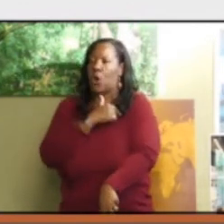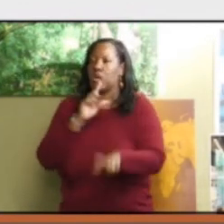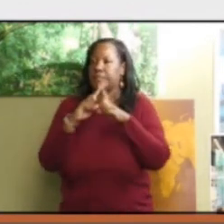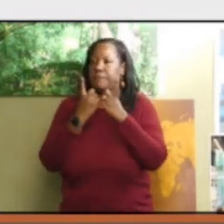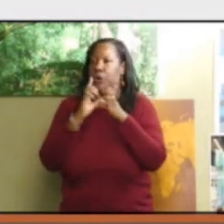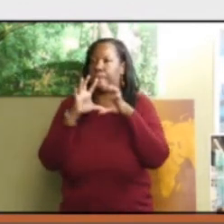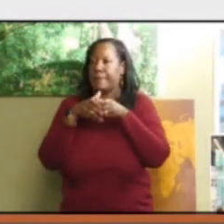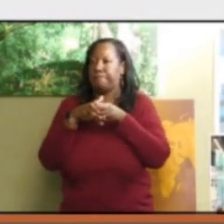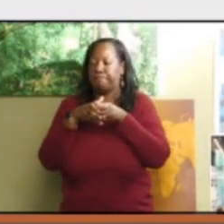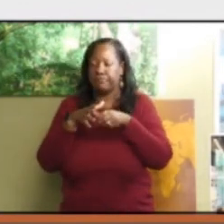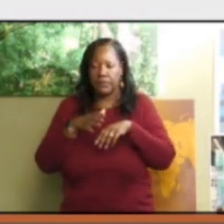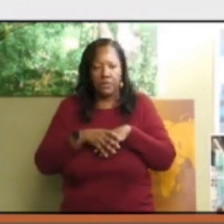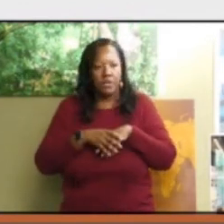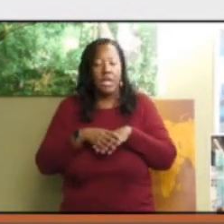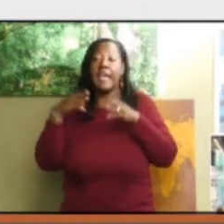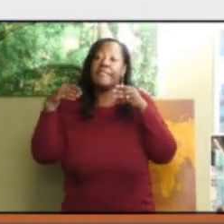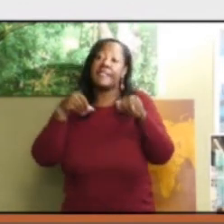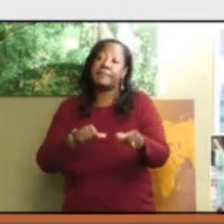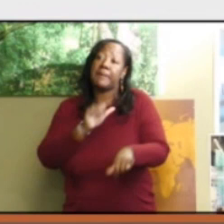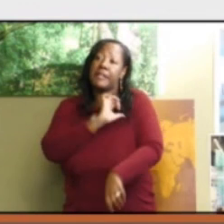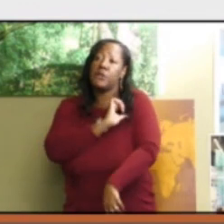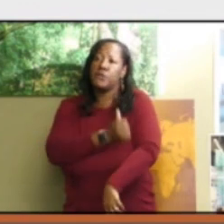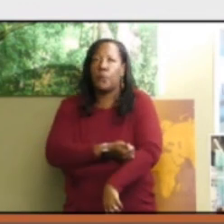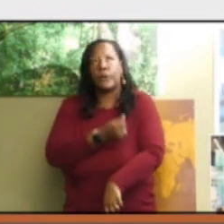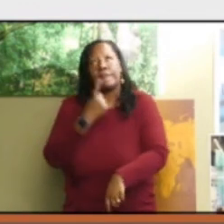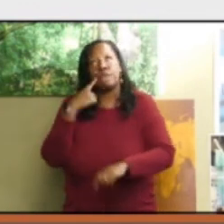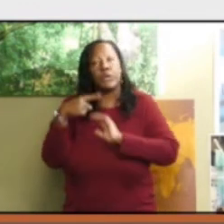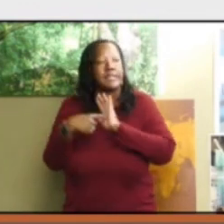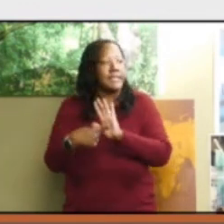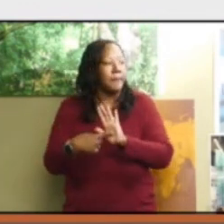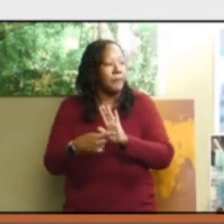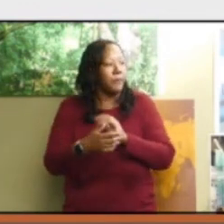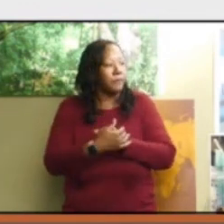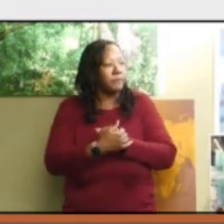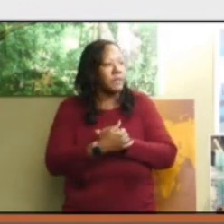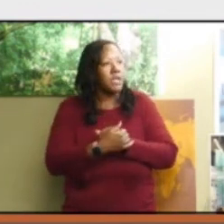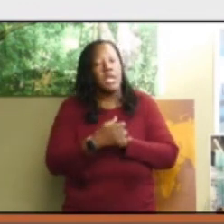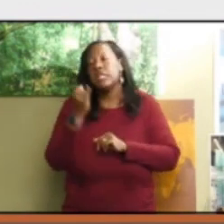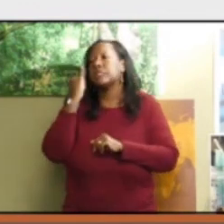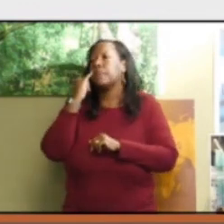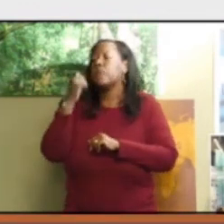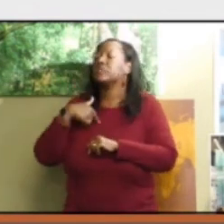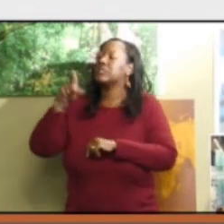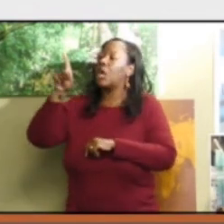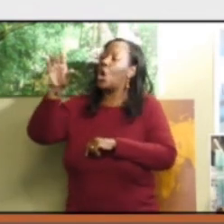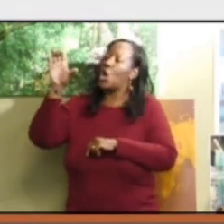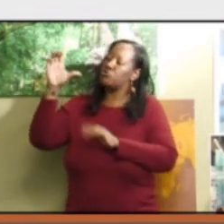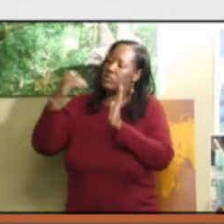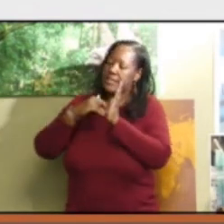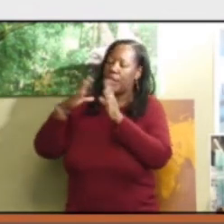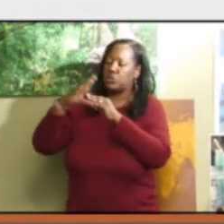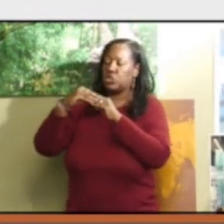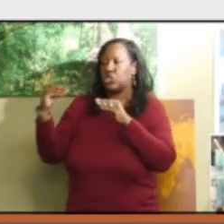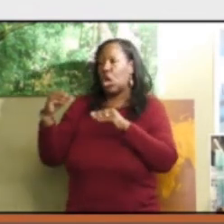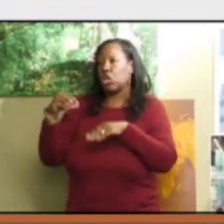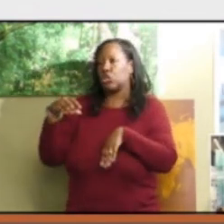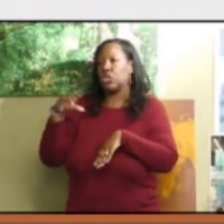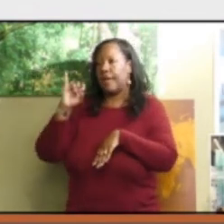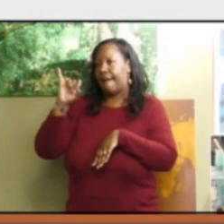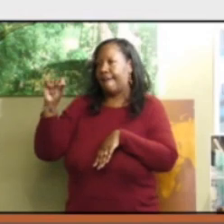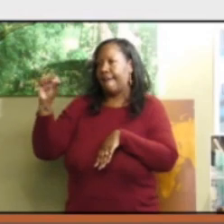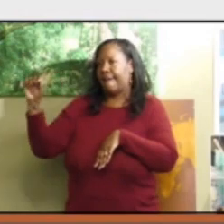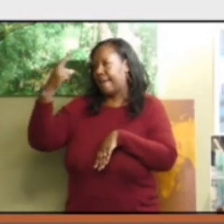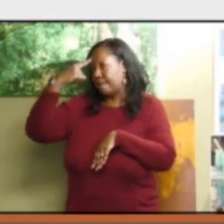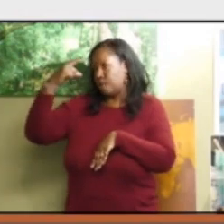That spending authority, just for example, if we had a $100,000 IAA with FBI,